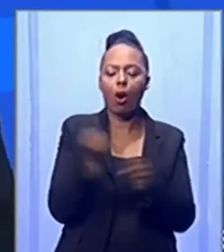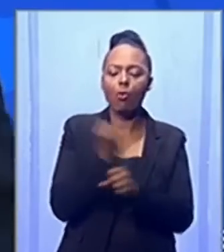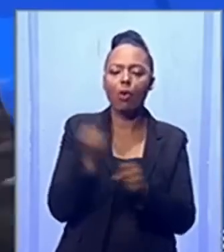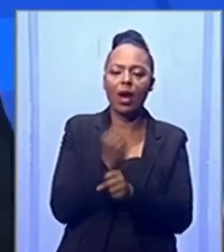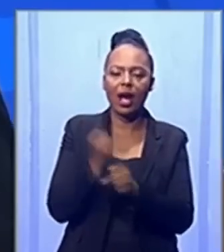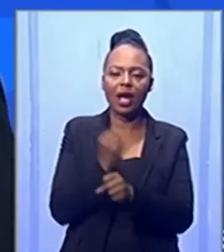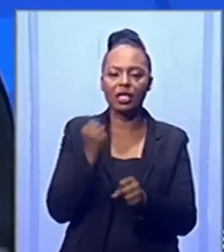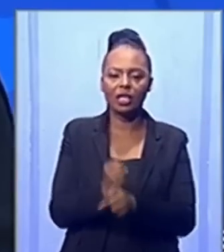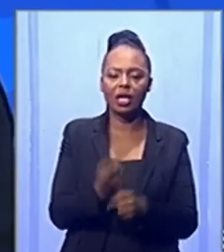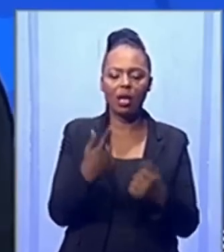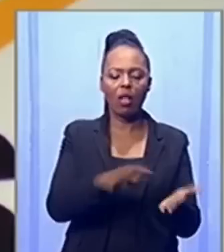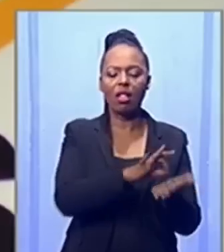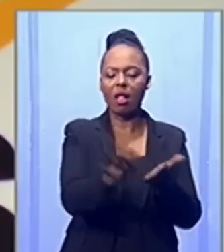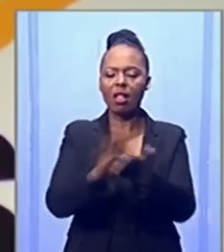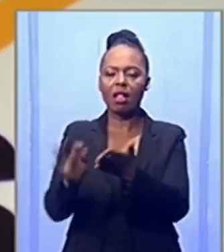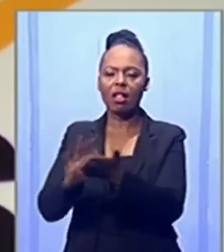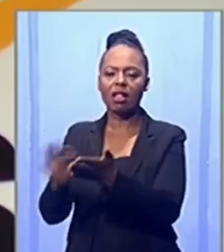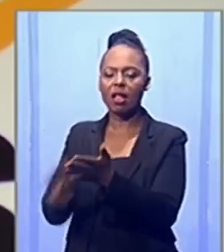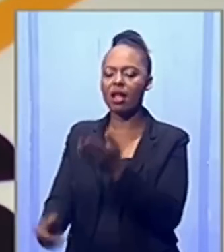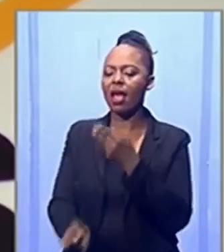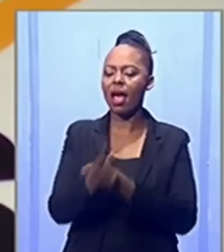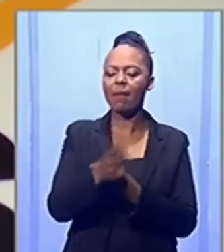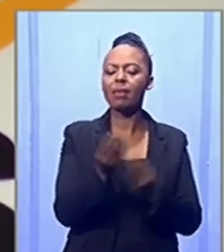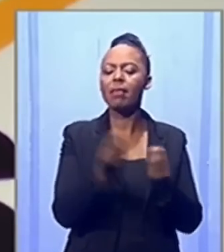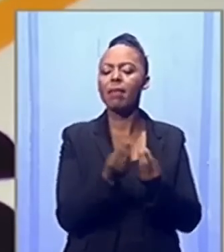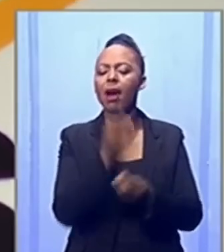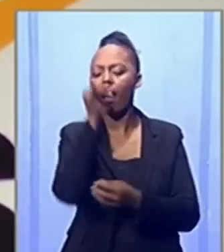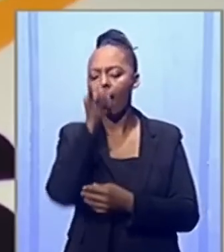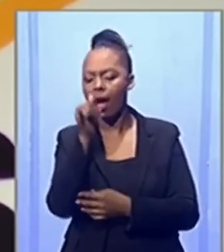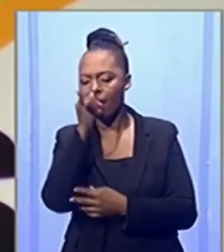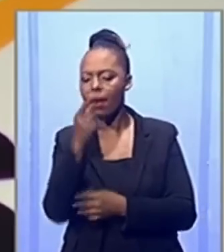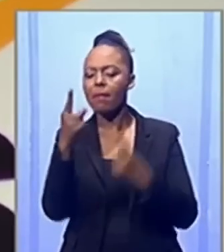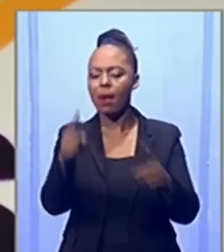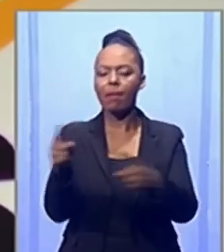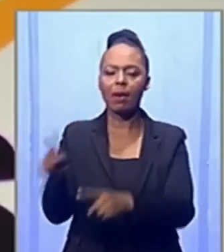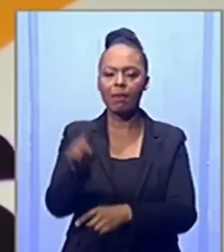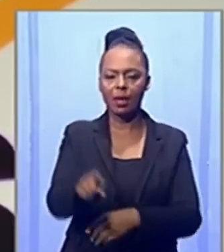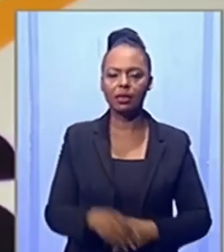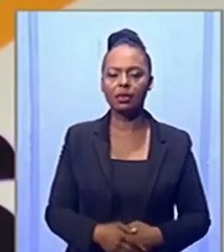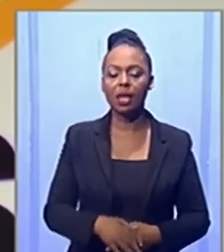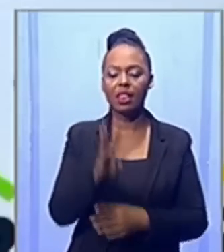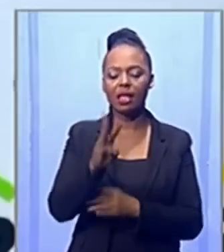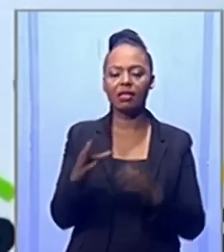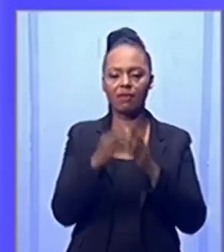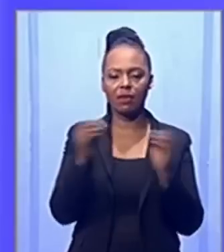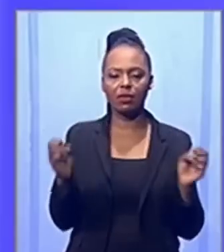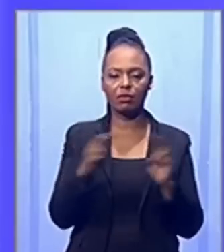Chanela means sweep clean. Seboka sena se tla fela ka la bone bekeng ena.